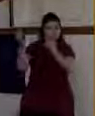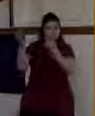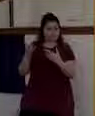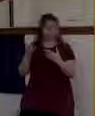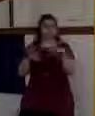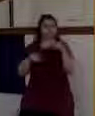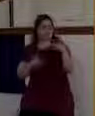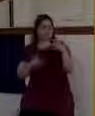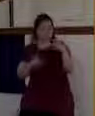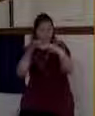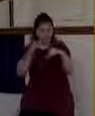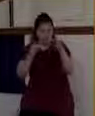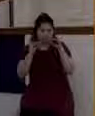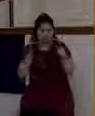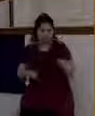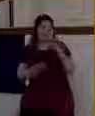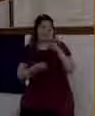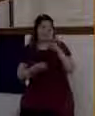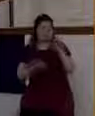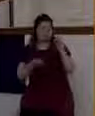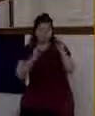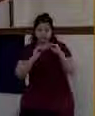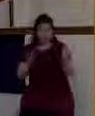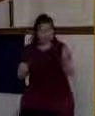eat no bread nor drink water there, nor